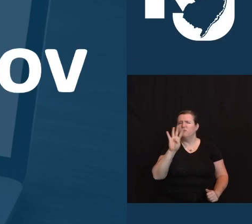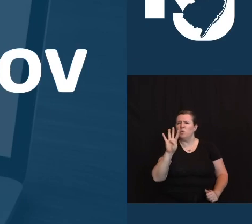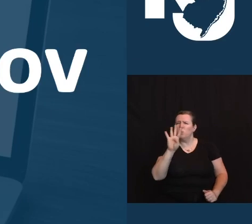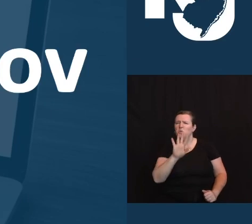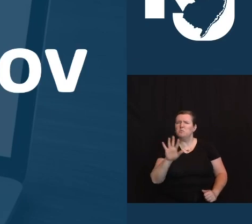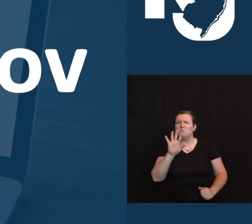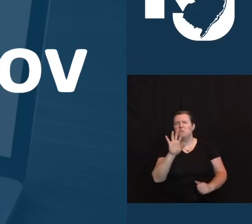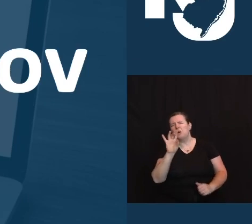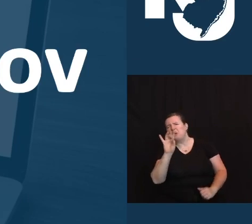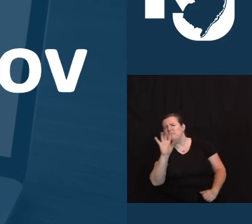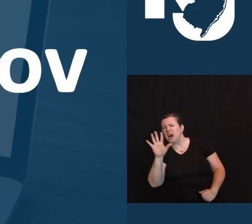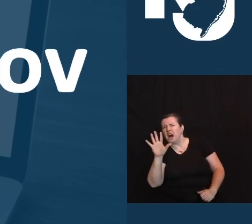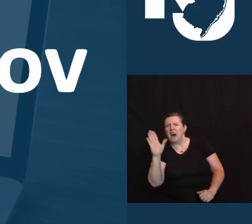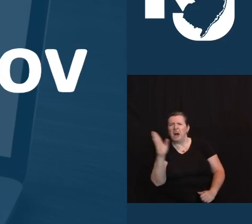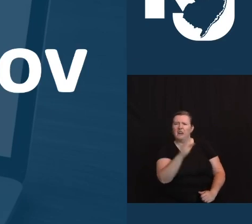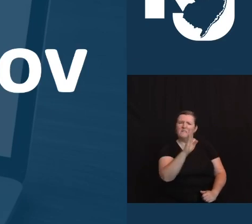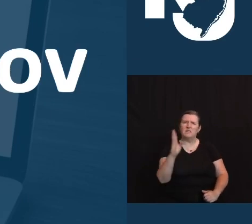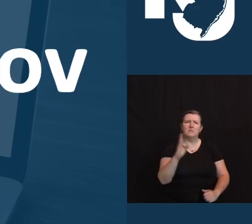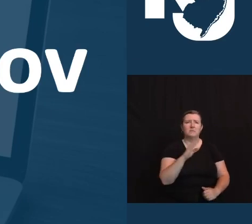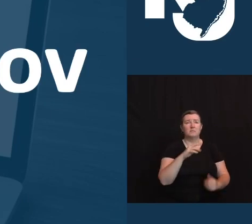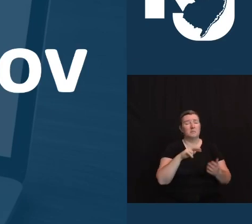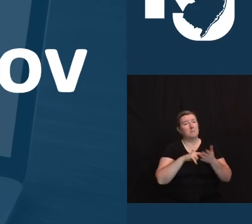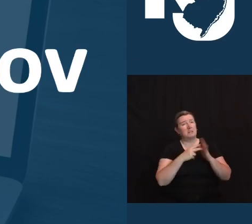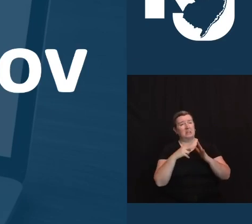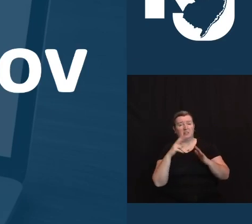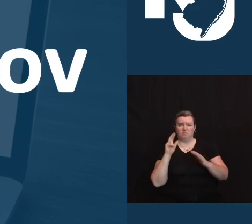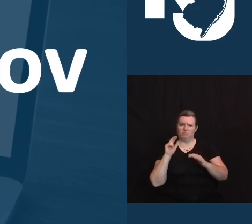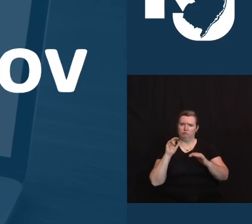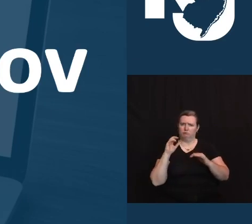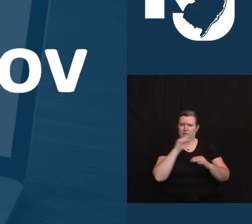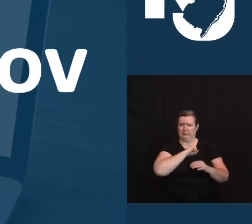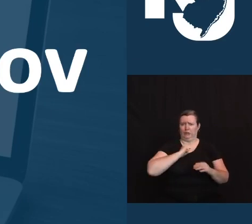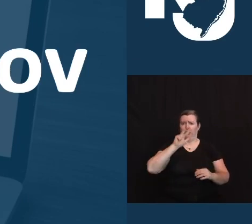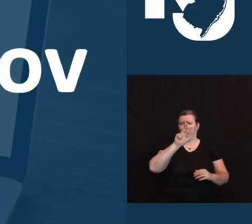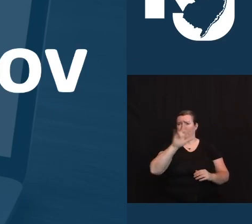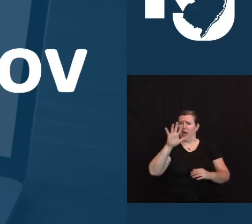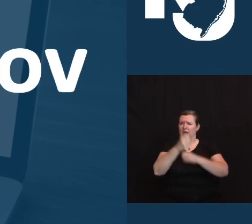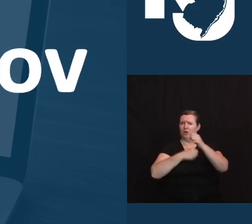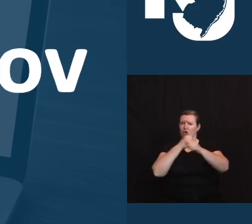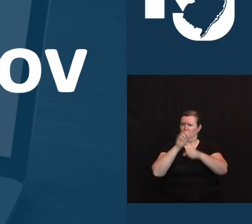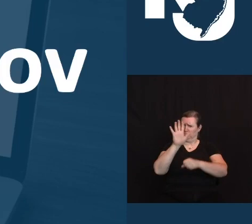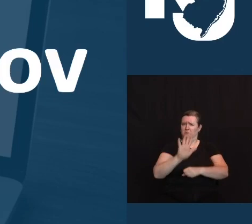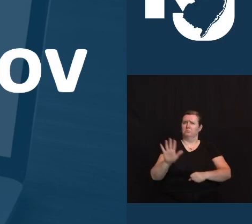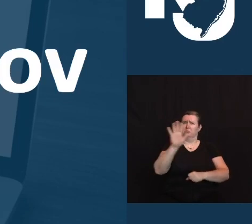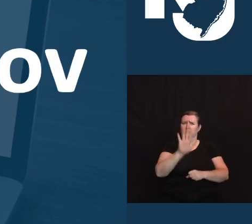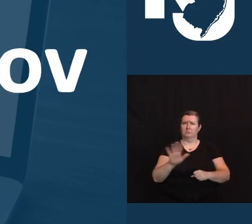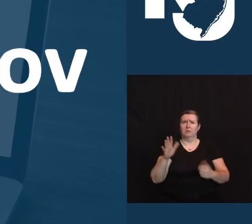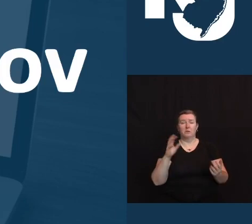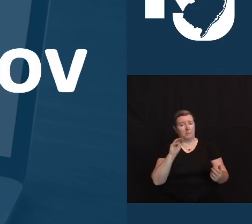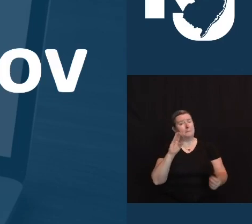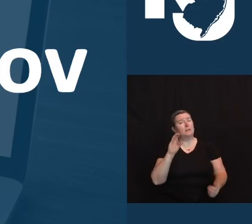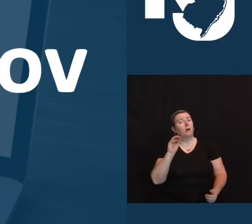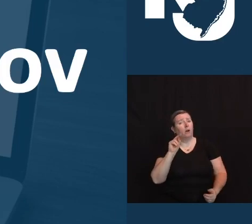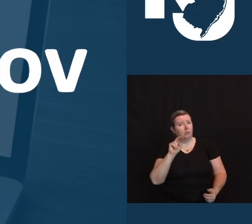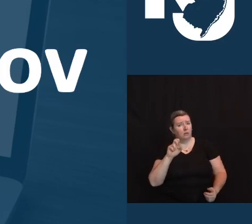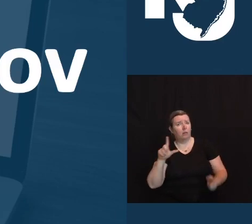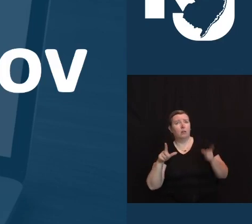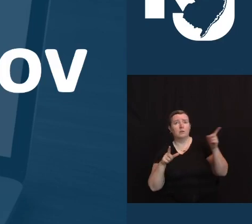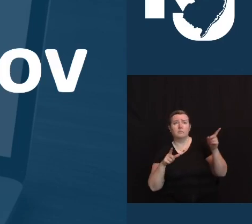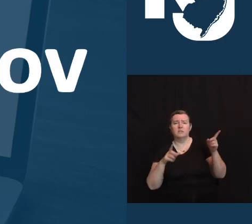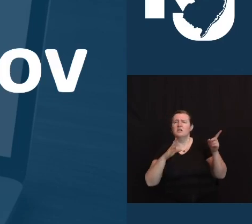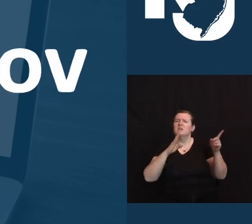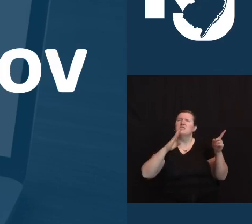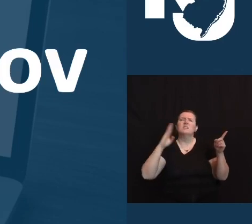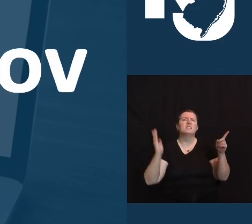for the past 35 years, Senator McConnell has never had to balance a budget.